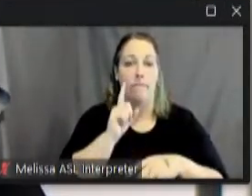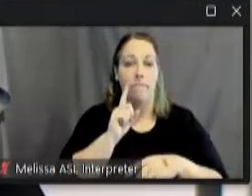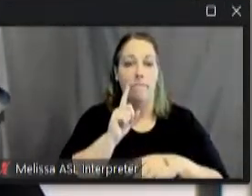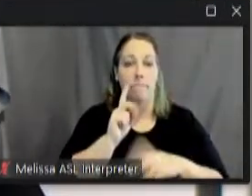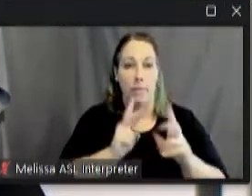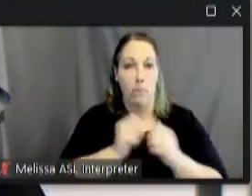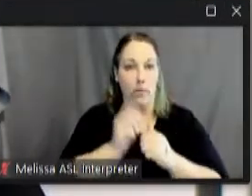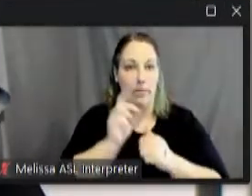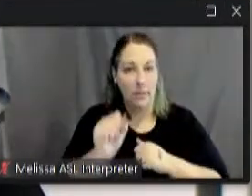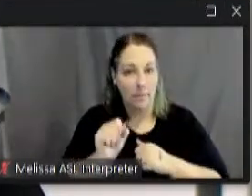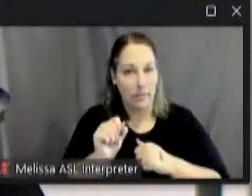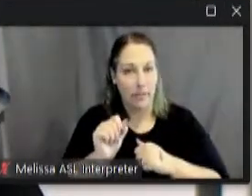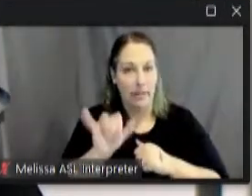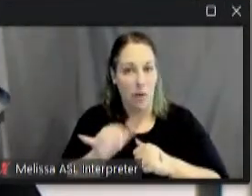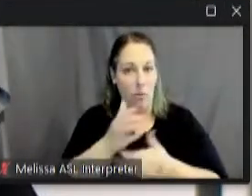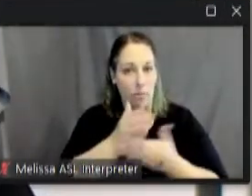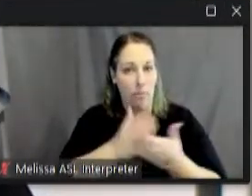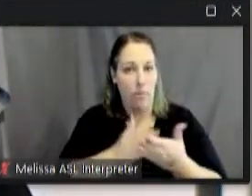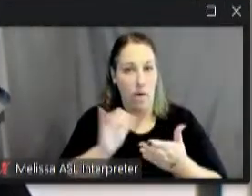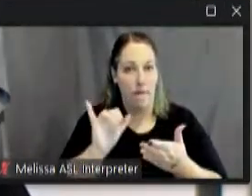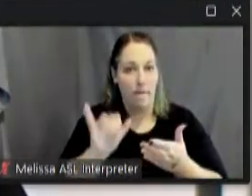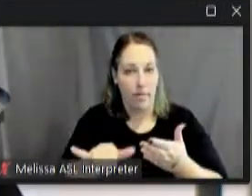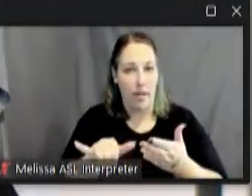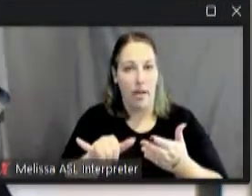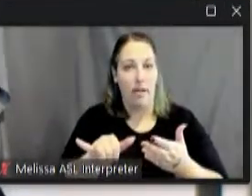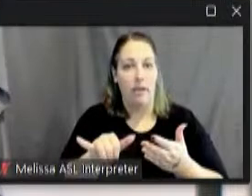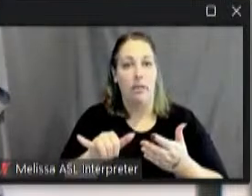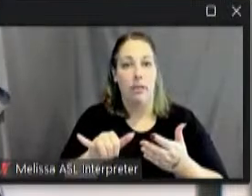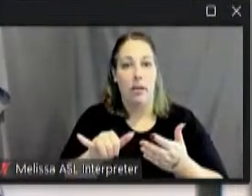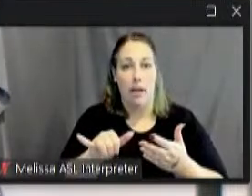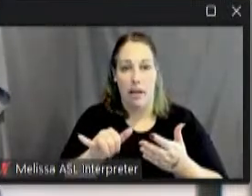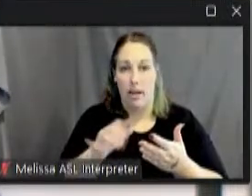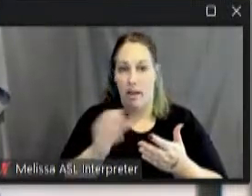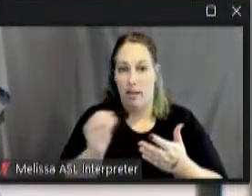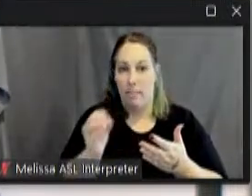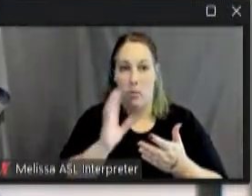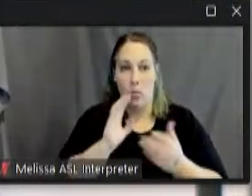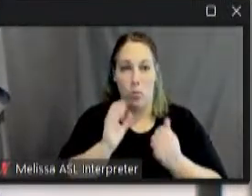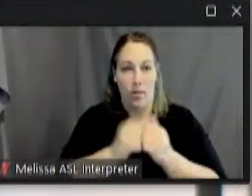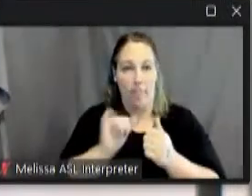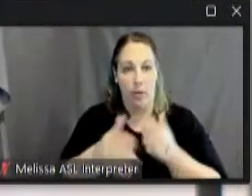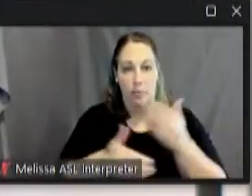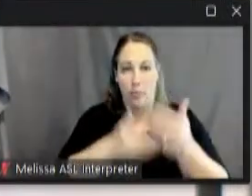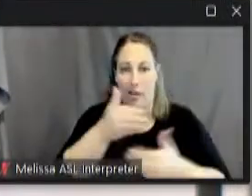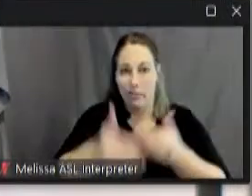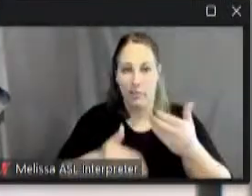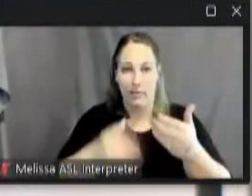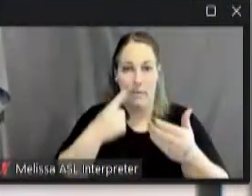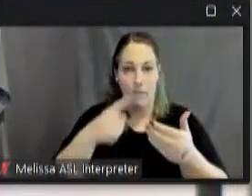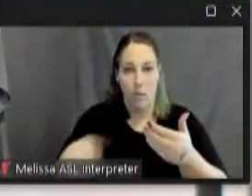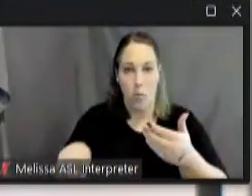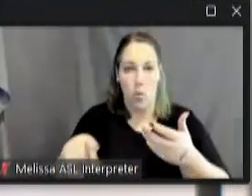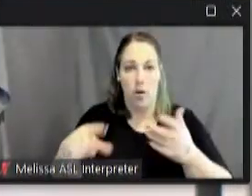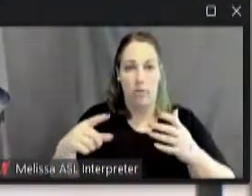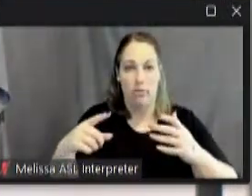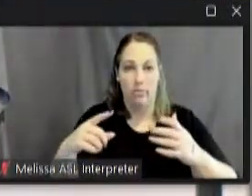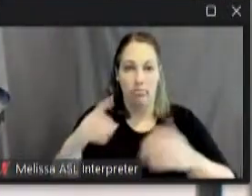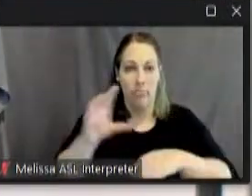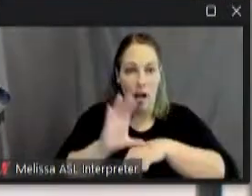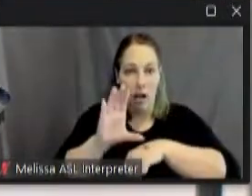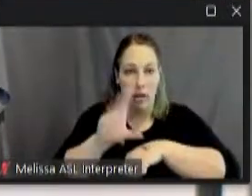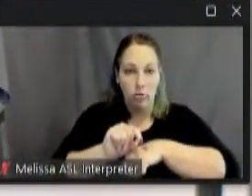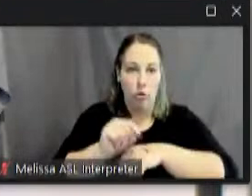Ure was part of that, and he has been with these processes of consultation for people